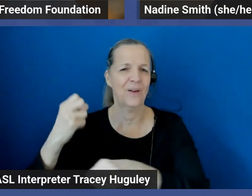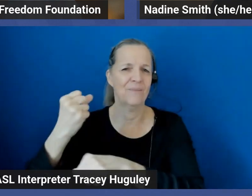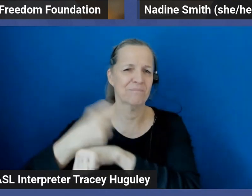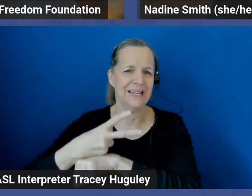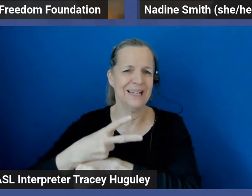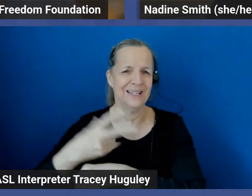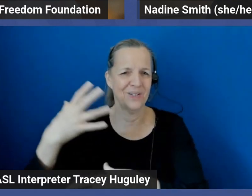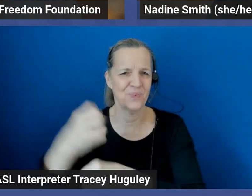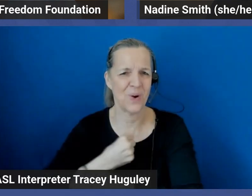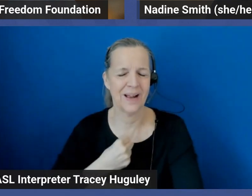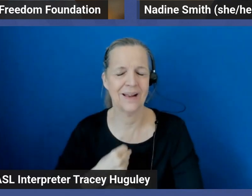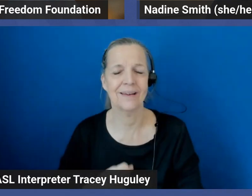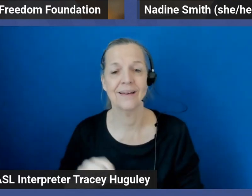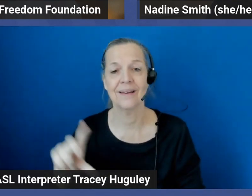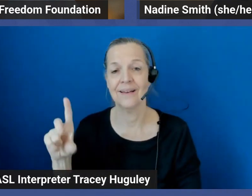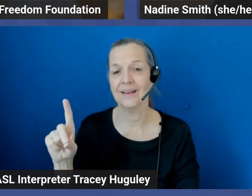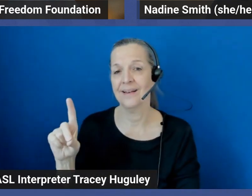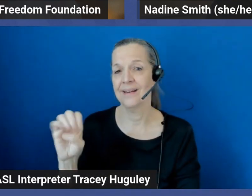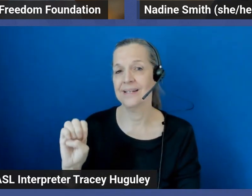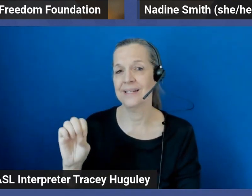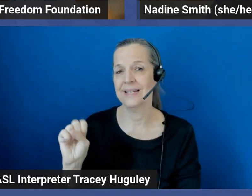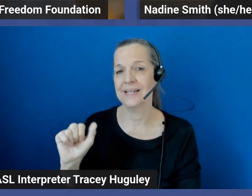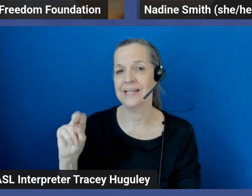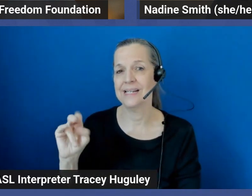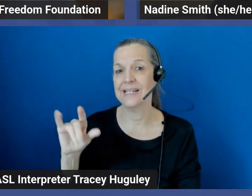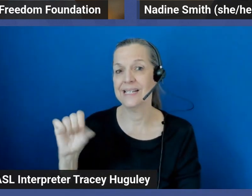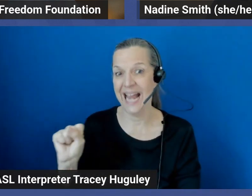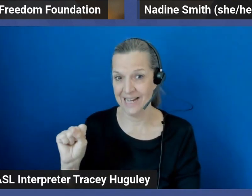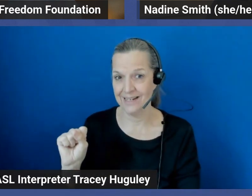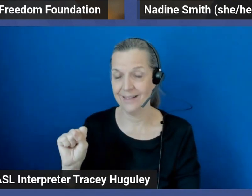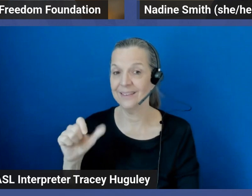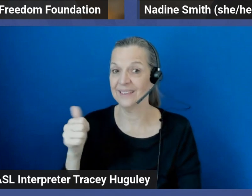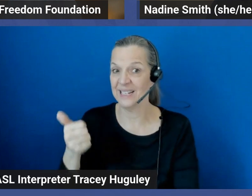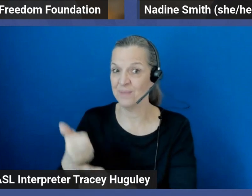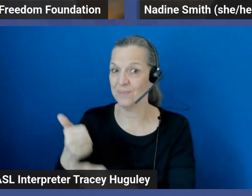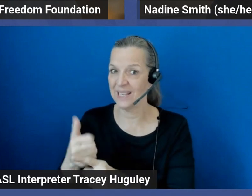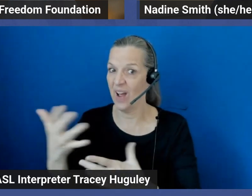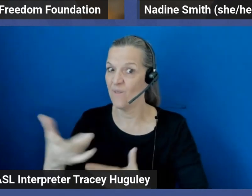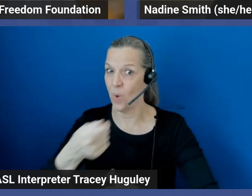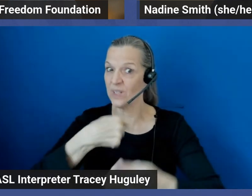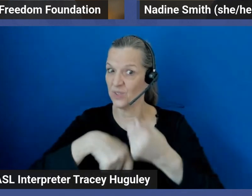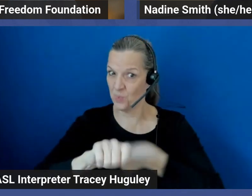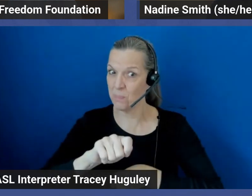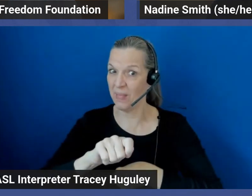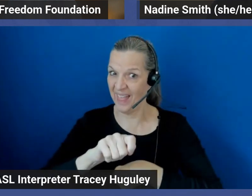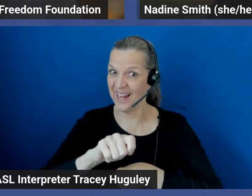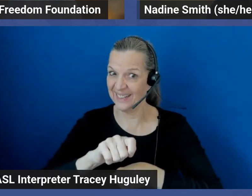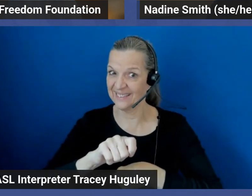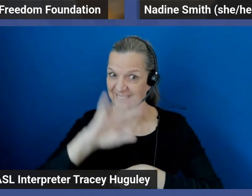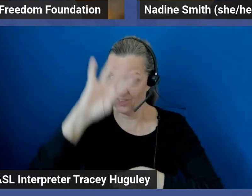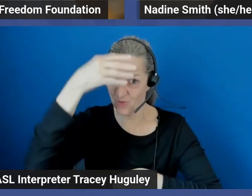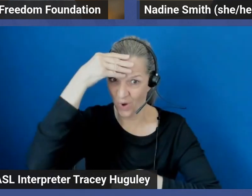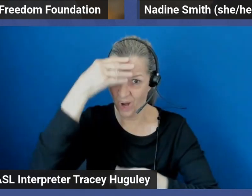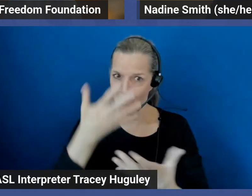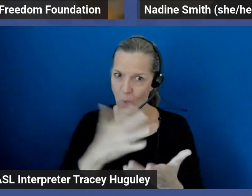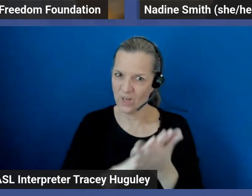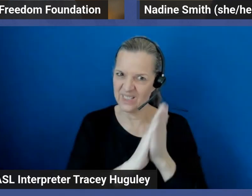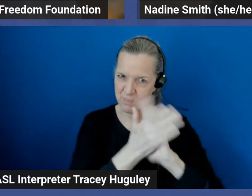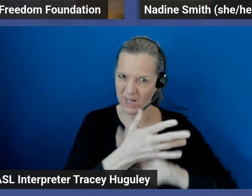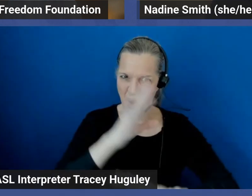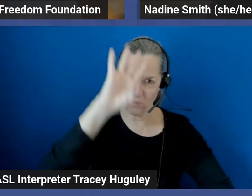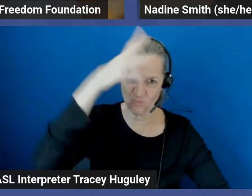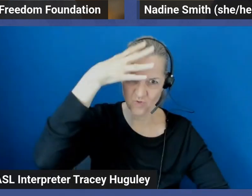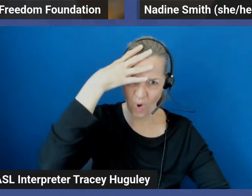a place where DeSantis has been auditioning to replace Trump, to be the mini Trump, to be the heir to